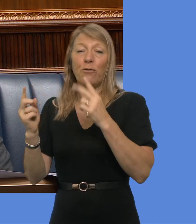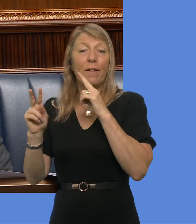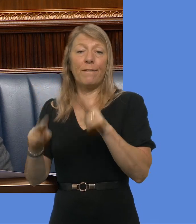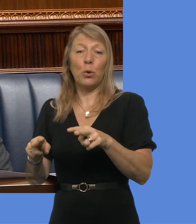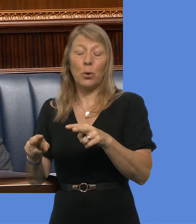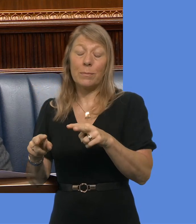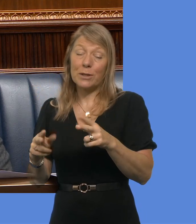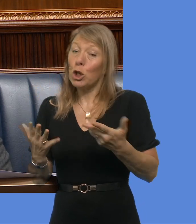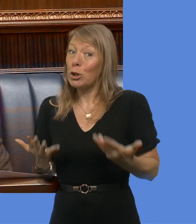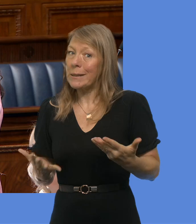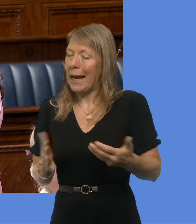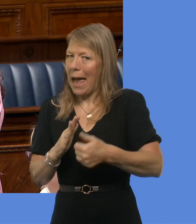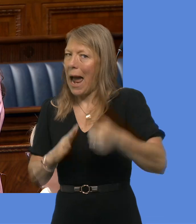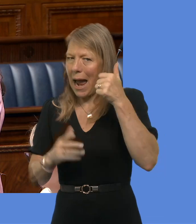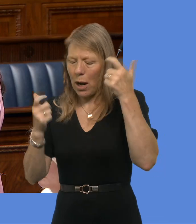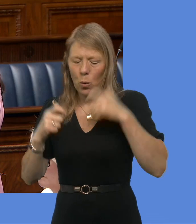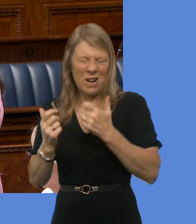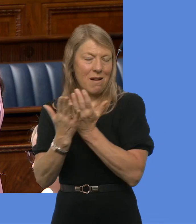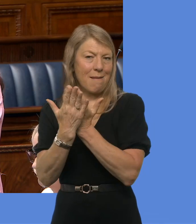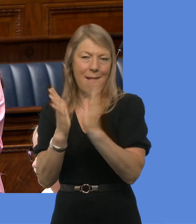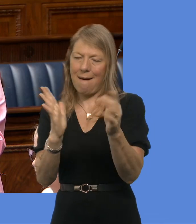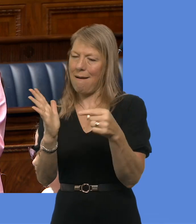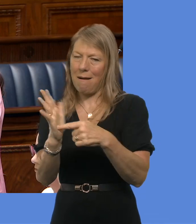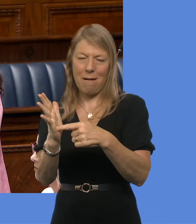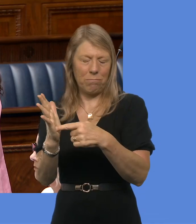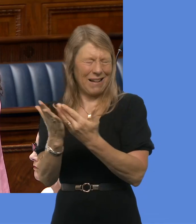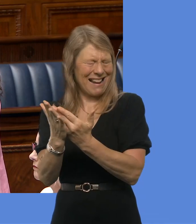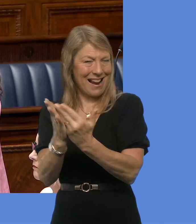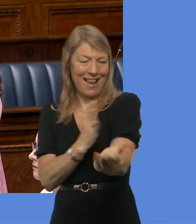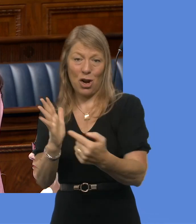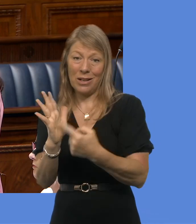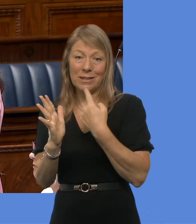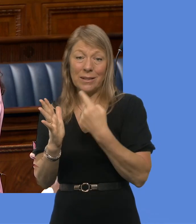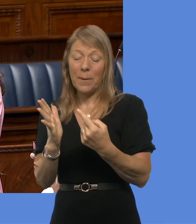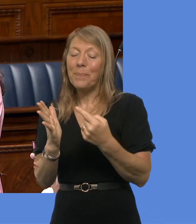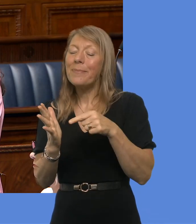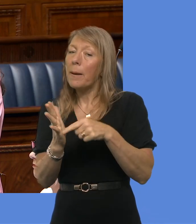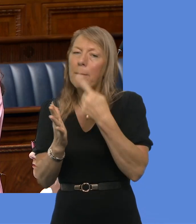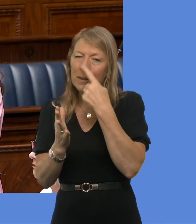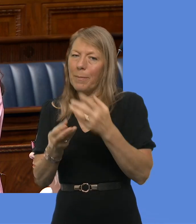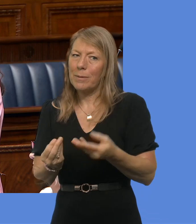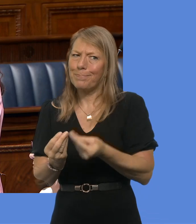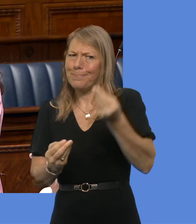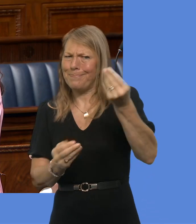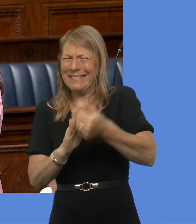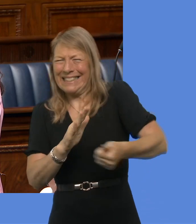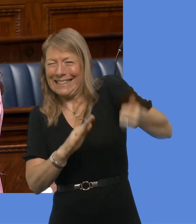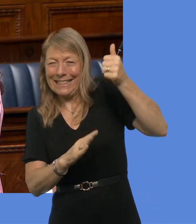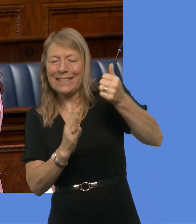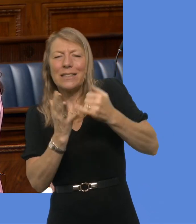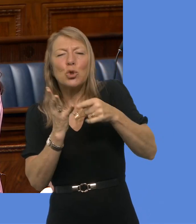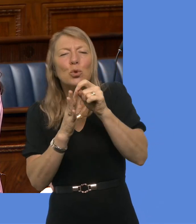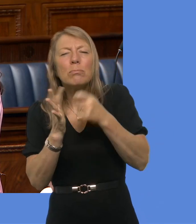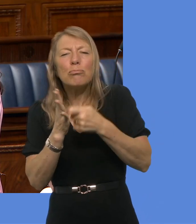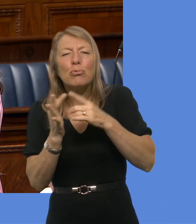clear today. The UK Government, in my view, now this matter may well go to the Supreme Court, but the UK Government must, in my view, take cognizance